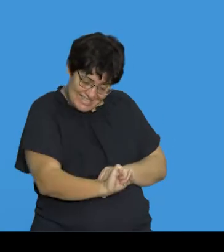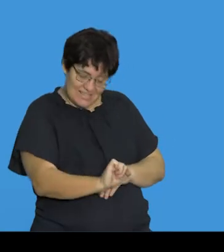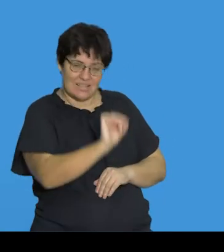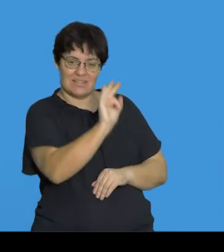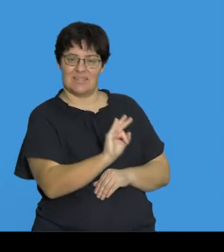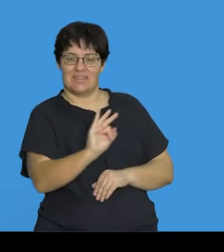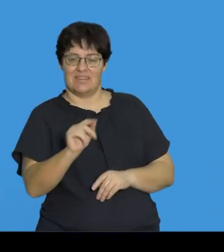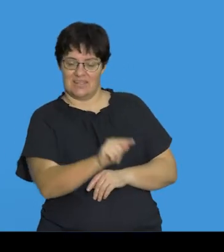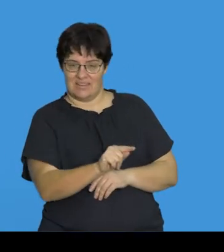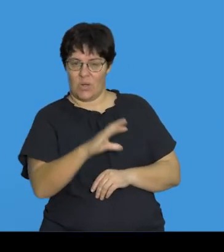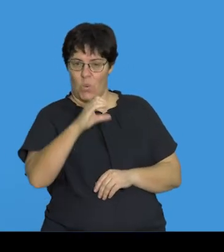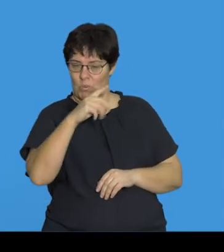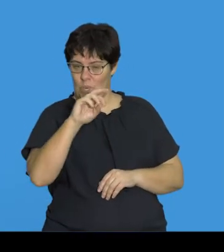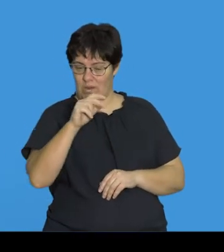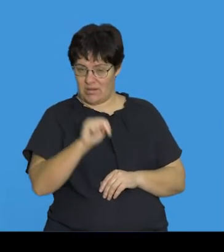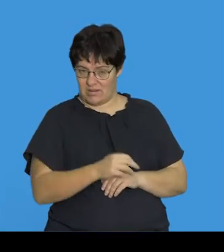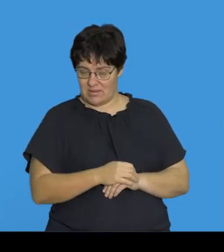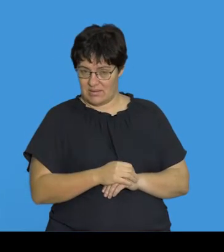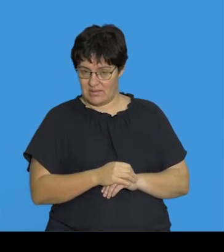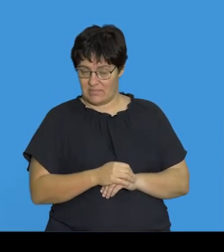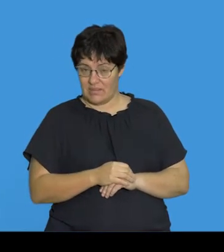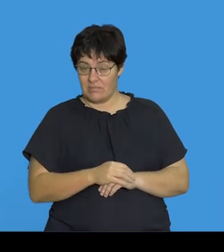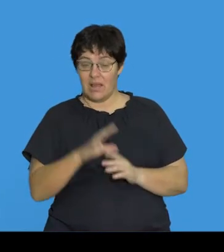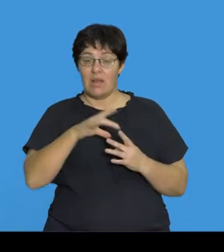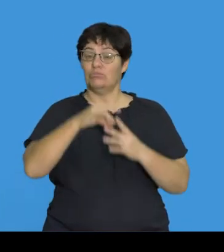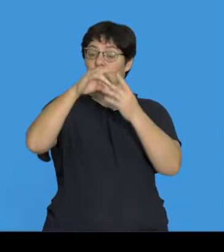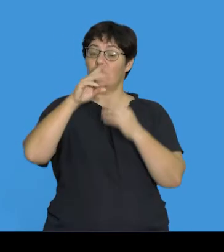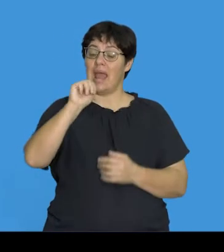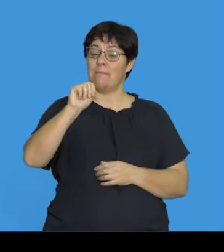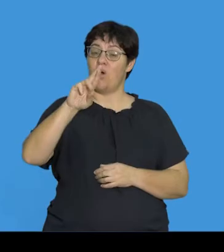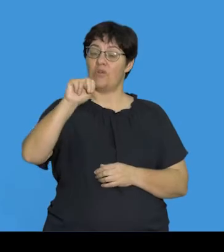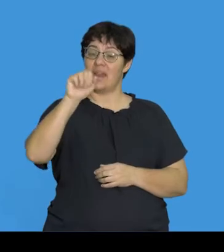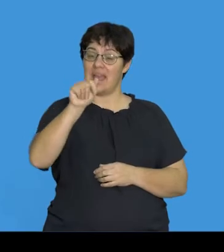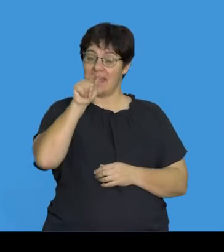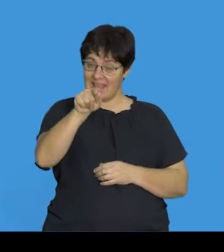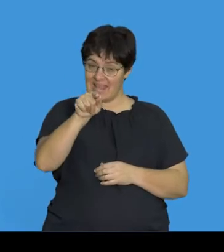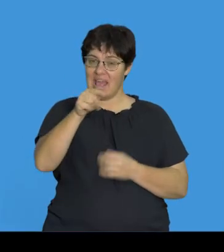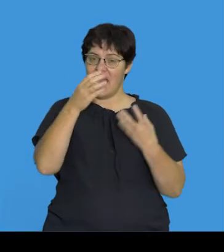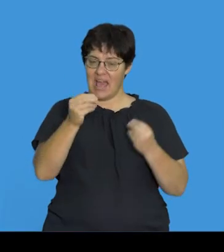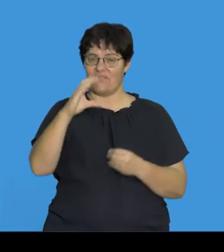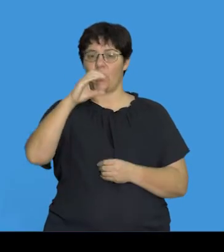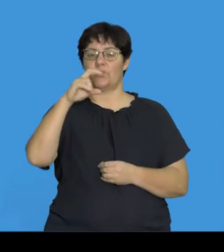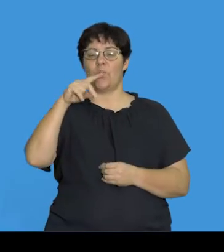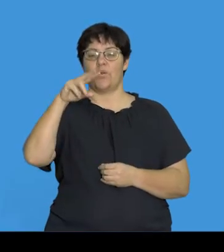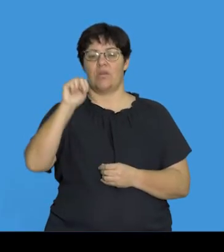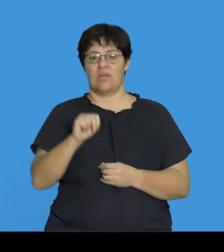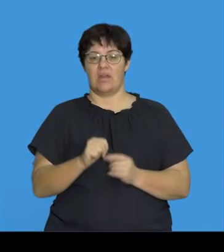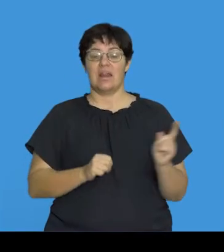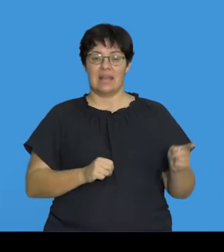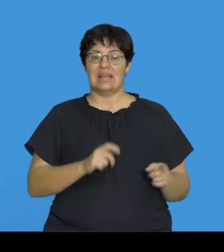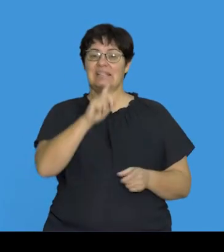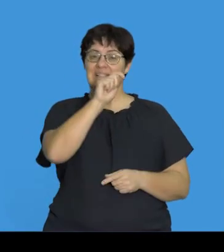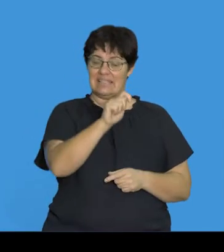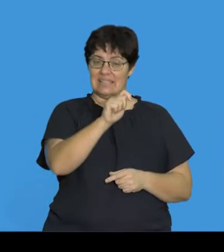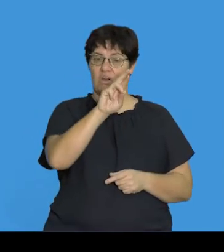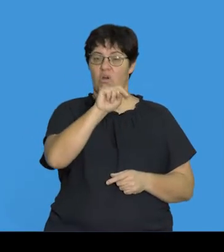codon. What is unique to the mRNA is that an mRNA has a codon, whereas